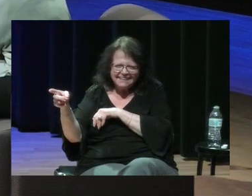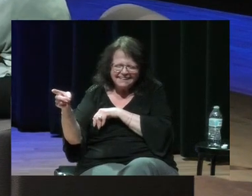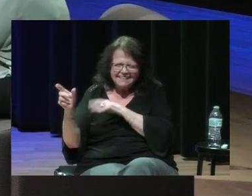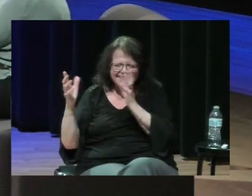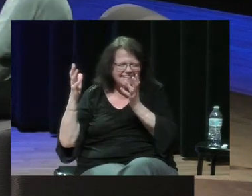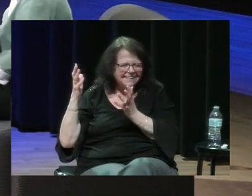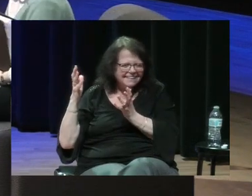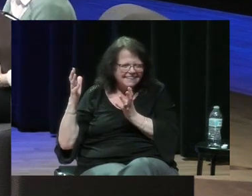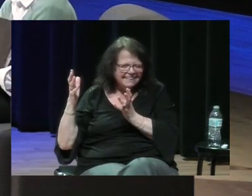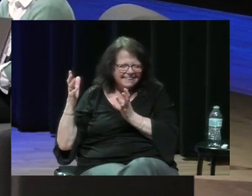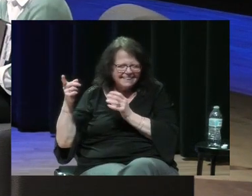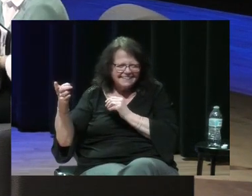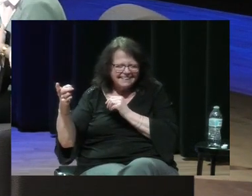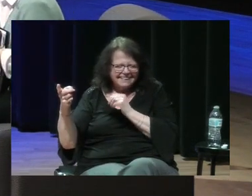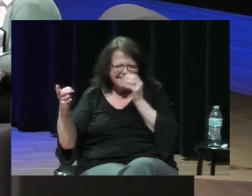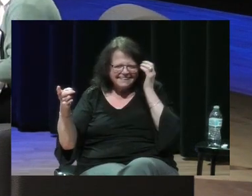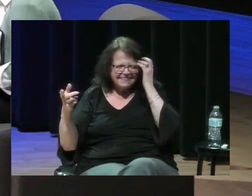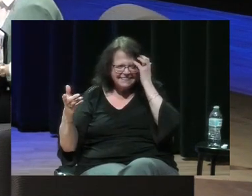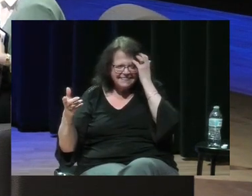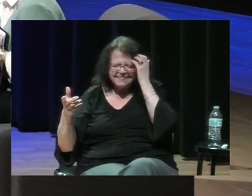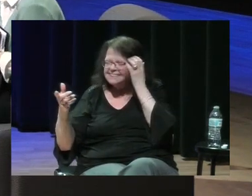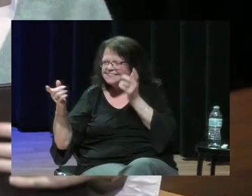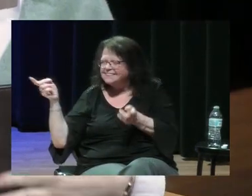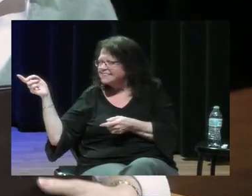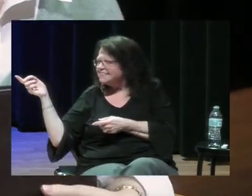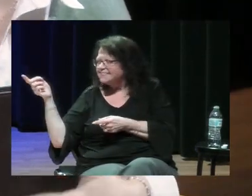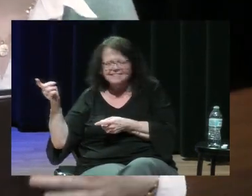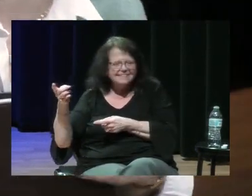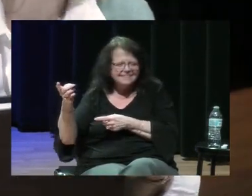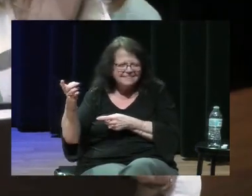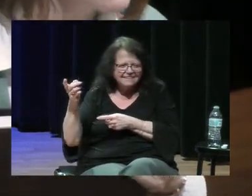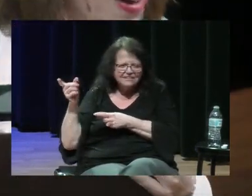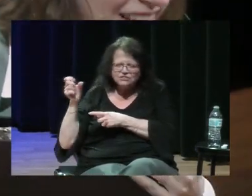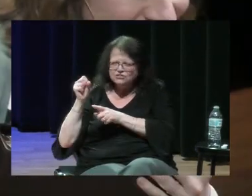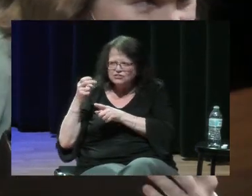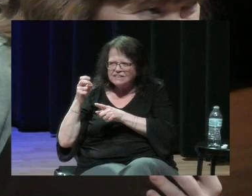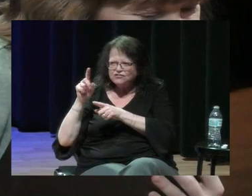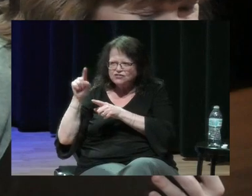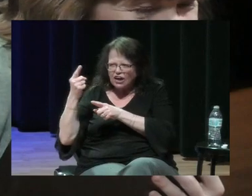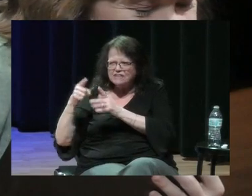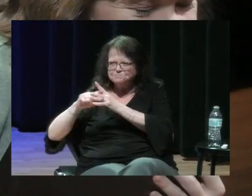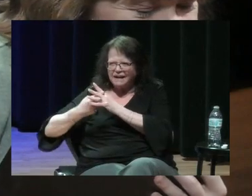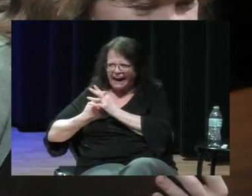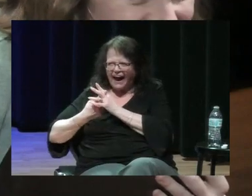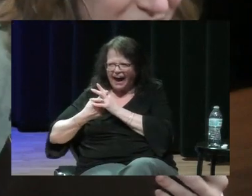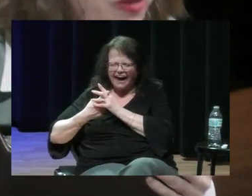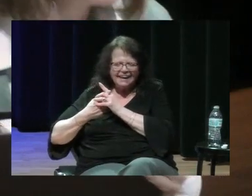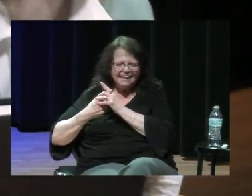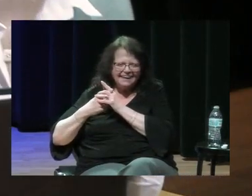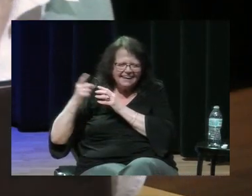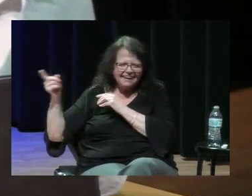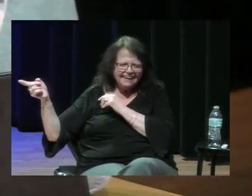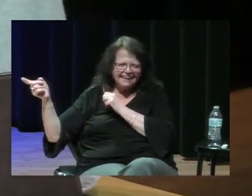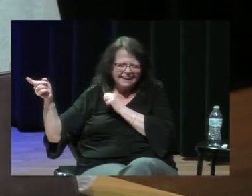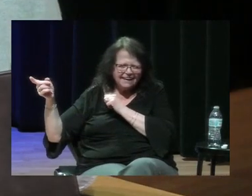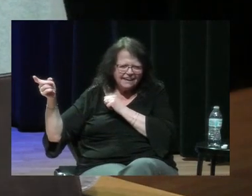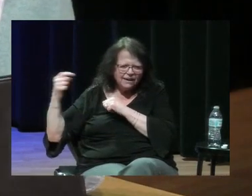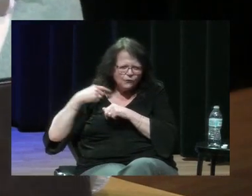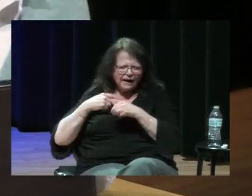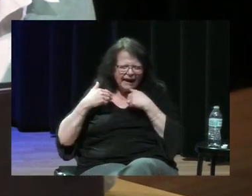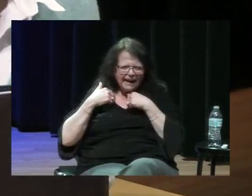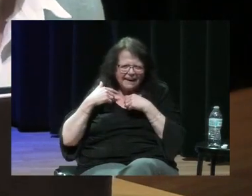Let me just tell y'all, Elizabeth thought she made this, and she's done with me. She has just begun. We are going to be